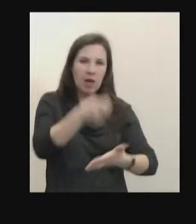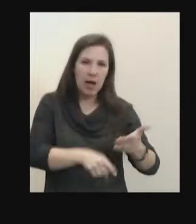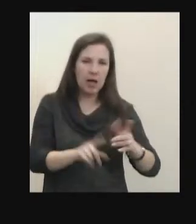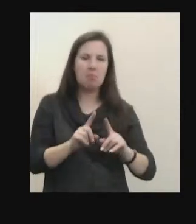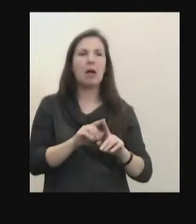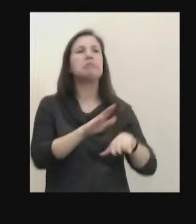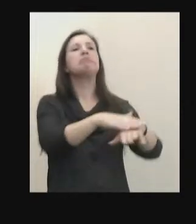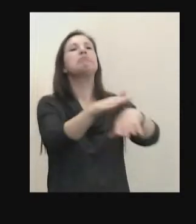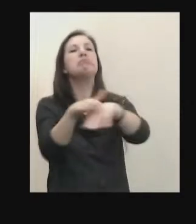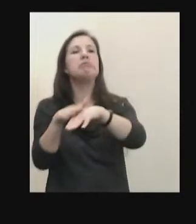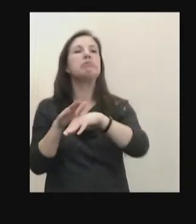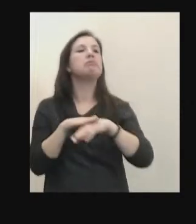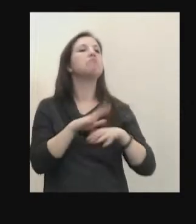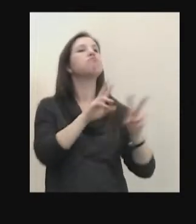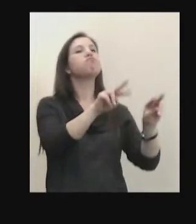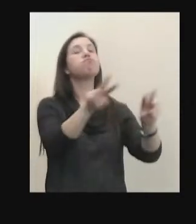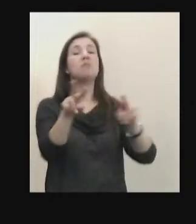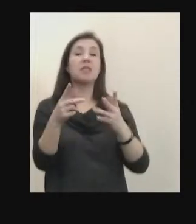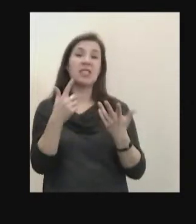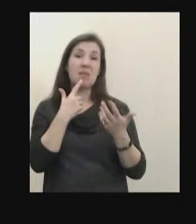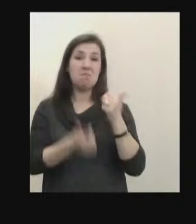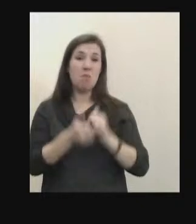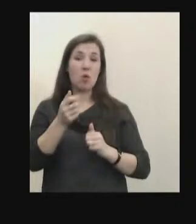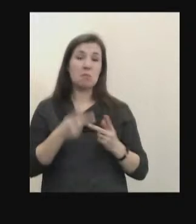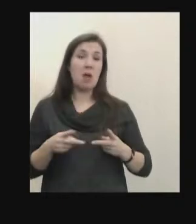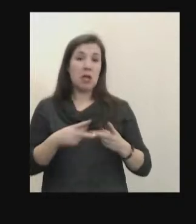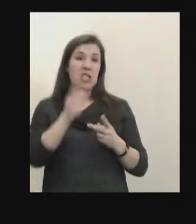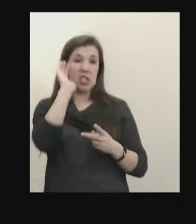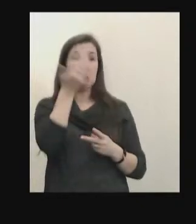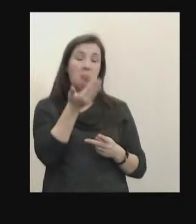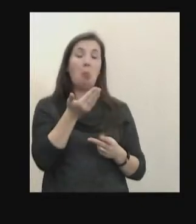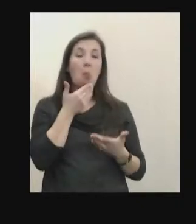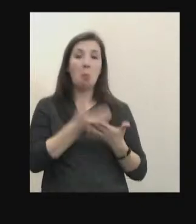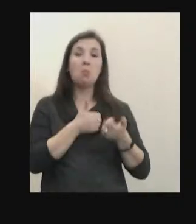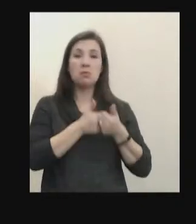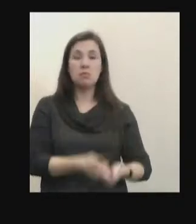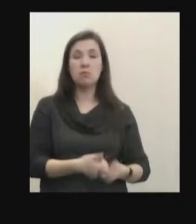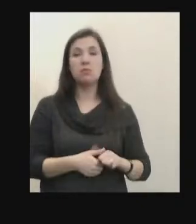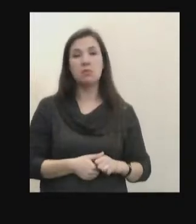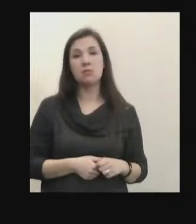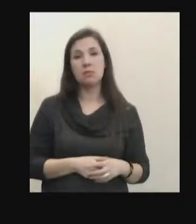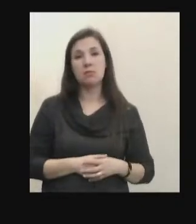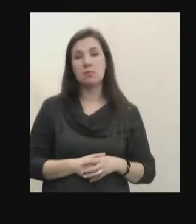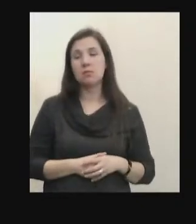is that in most places there appeared to be pretty good compliance.